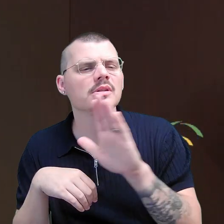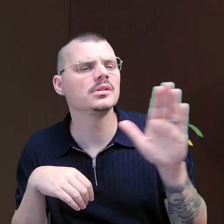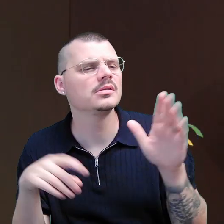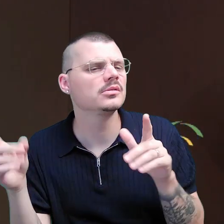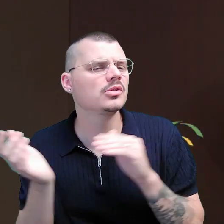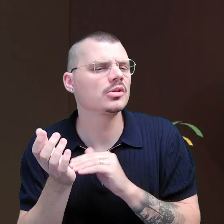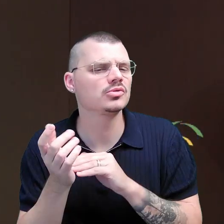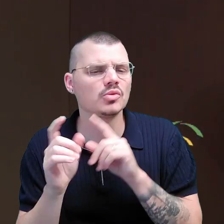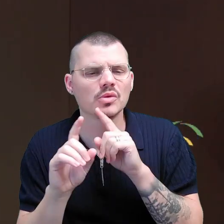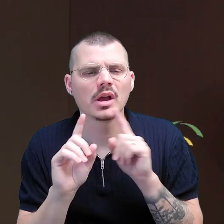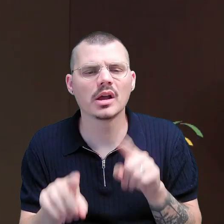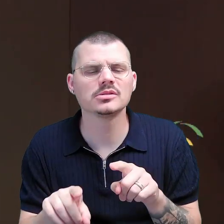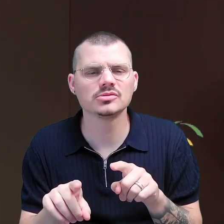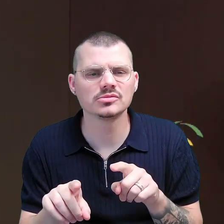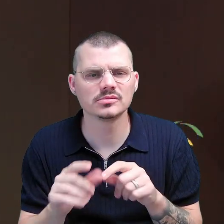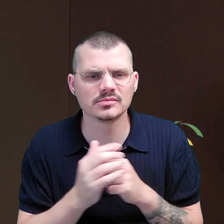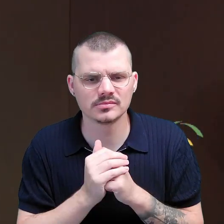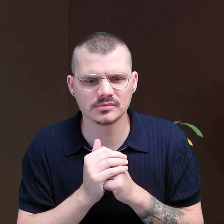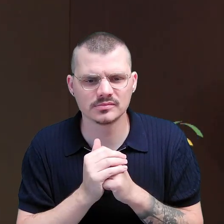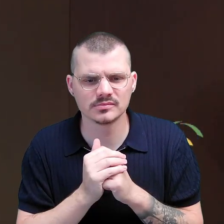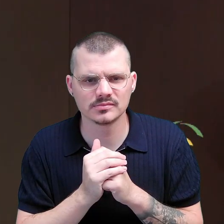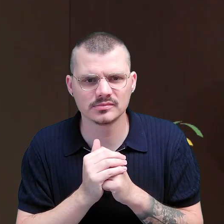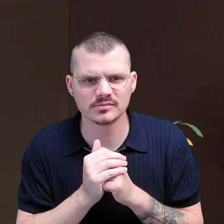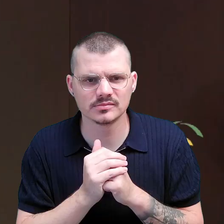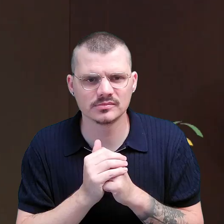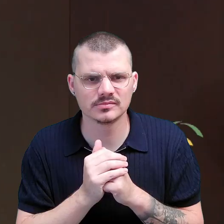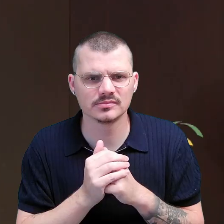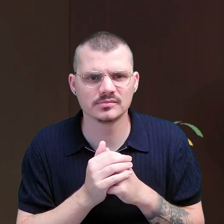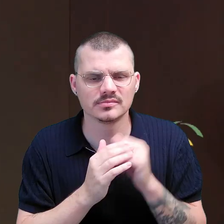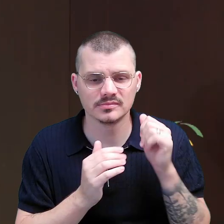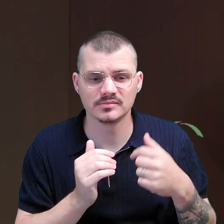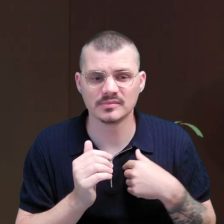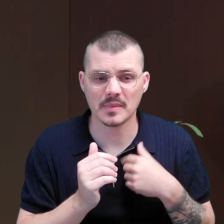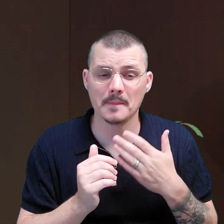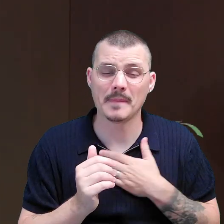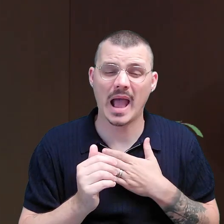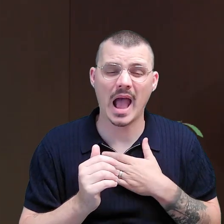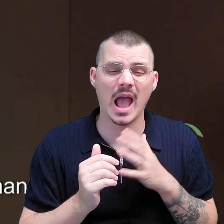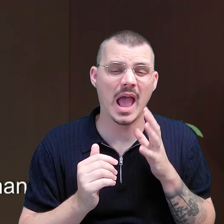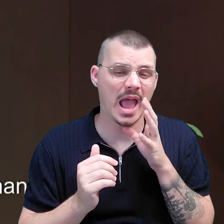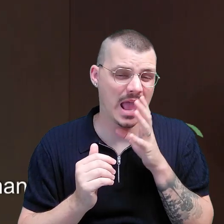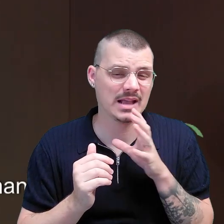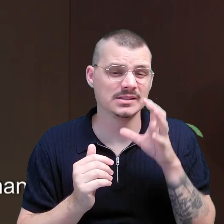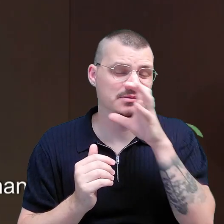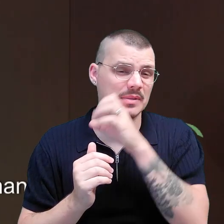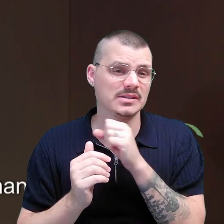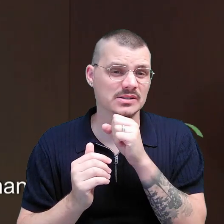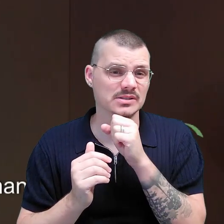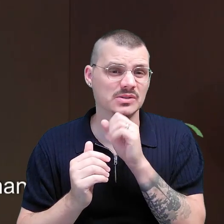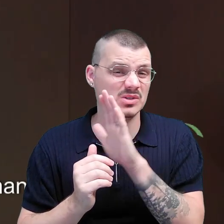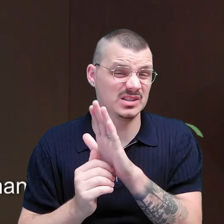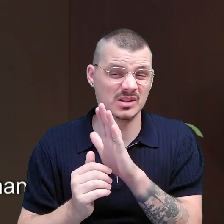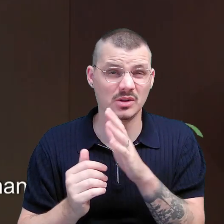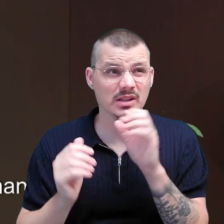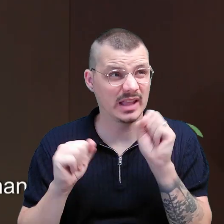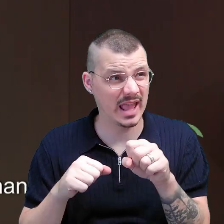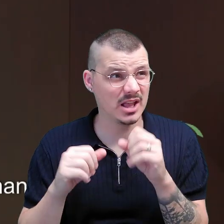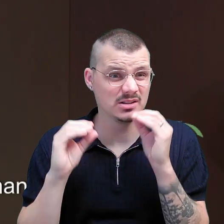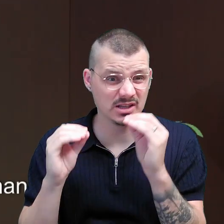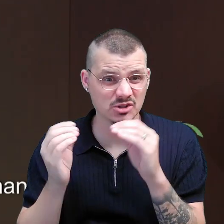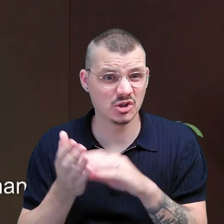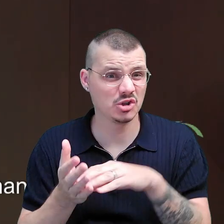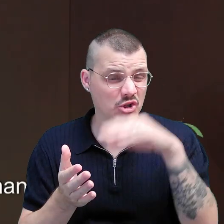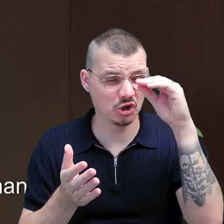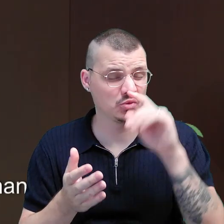do you think he reacted? I'm like, my estimation of his